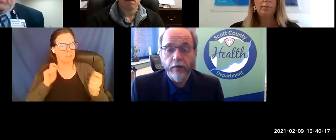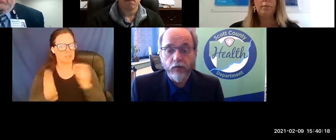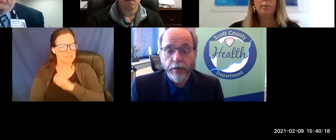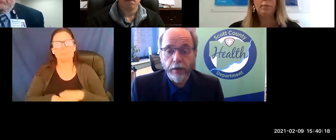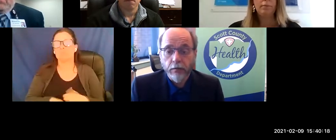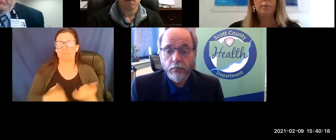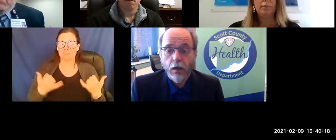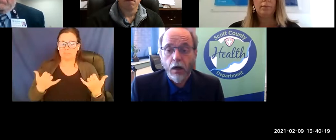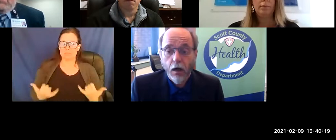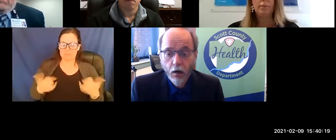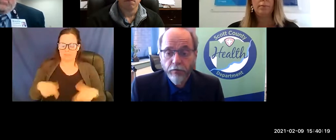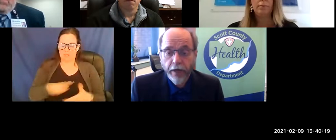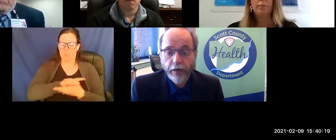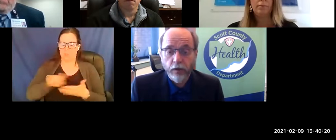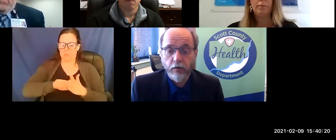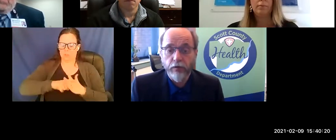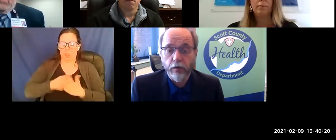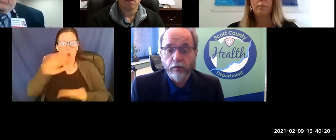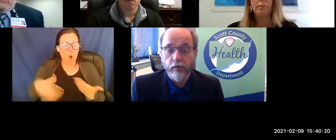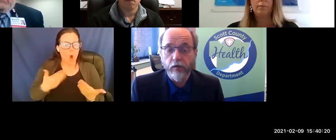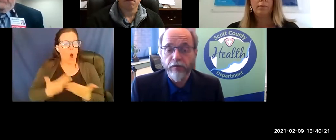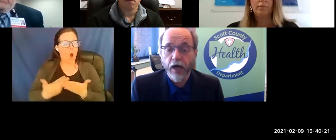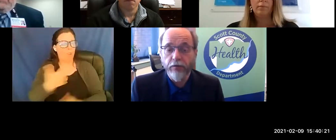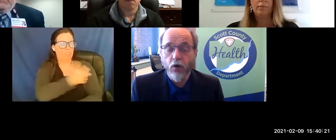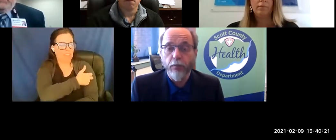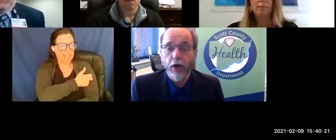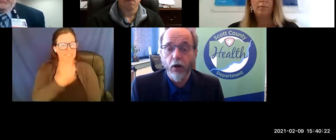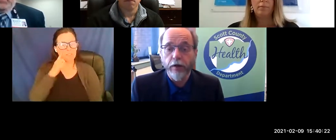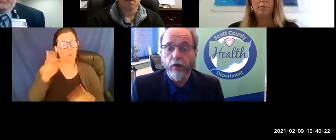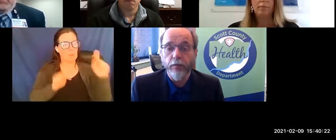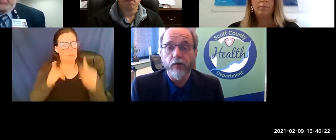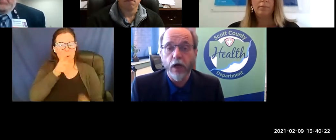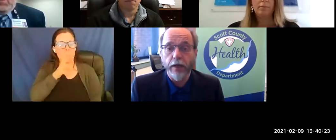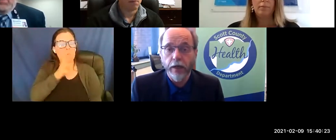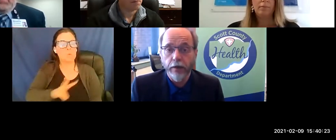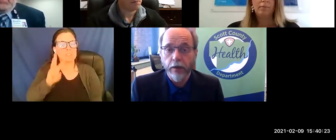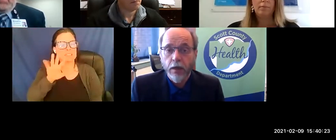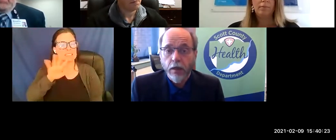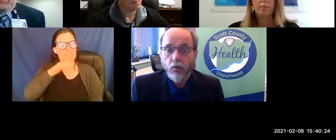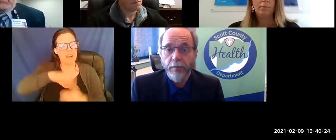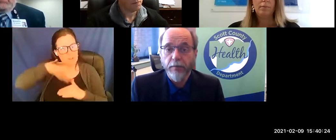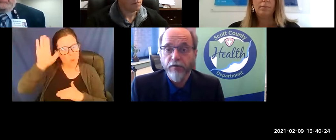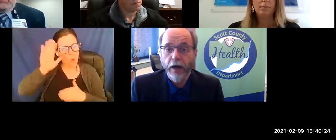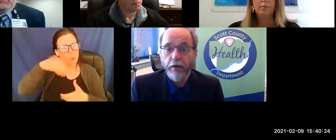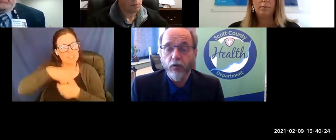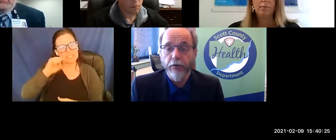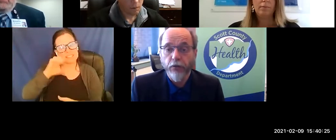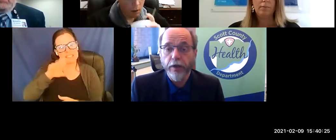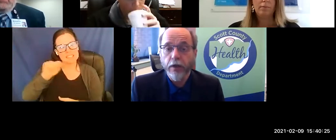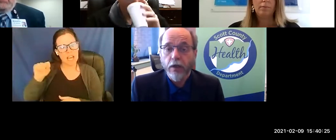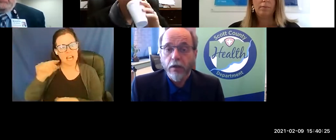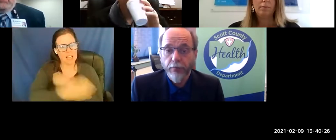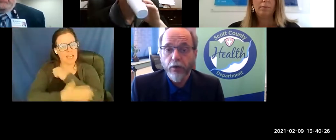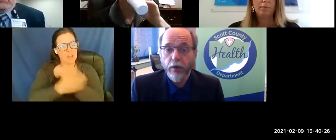Beginning this week, all vaccine for the 65 and older priority group in Scott County will be provided to our